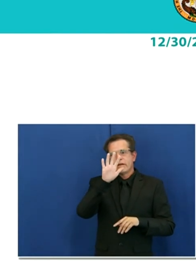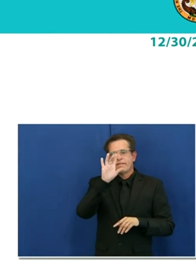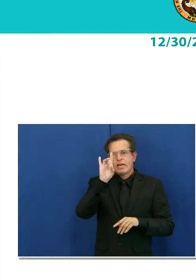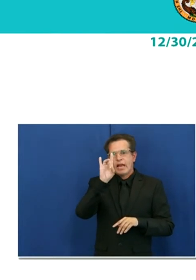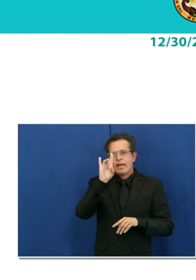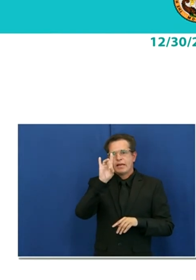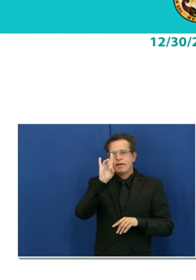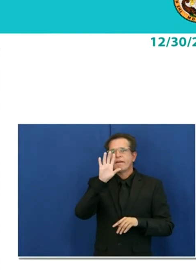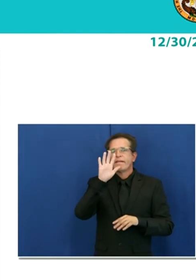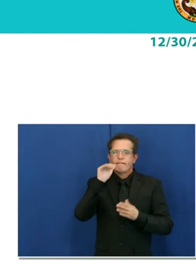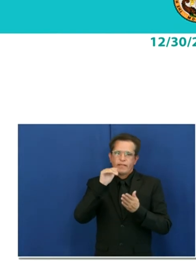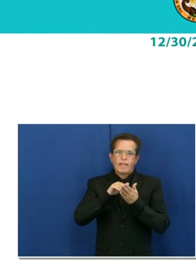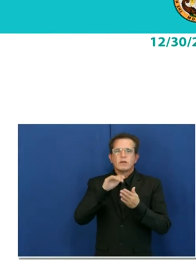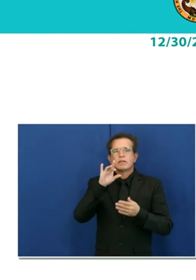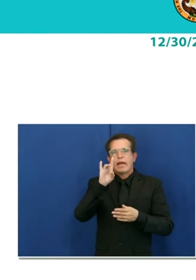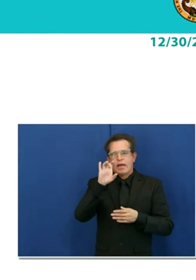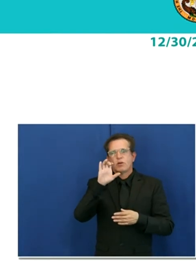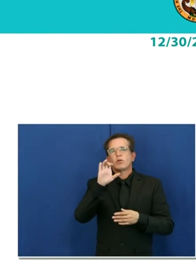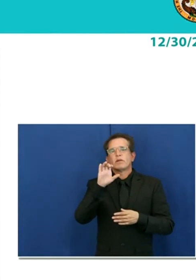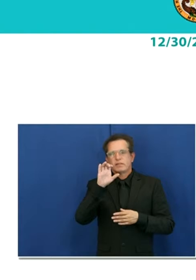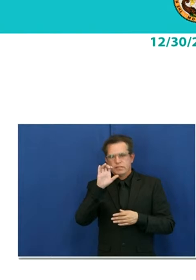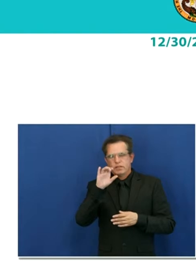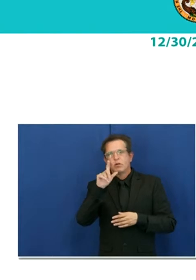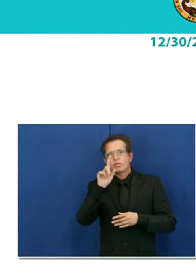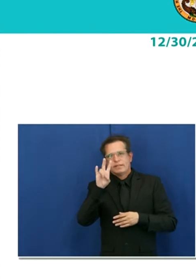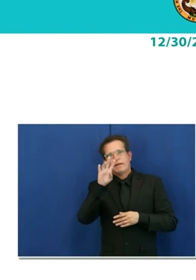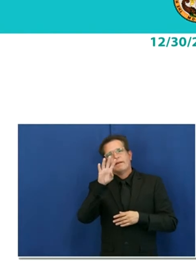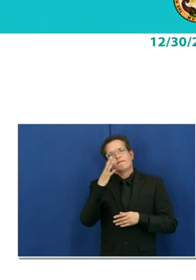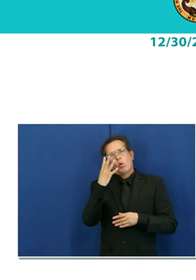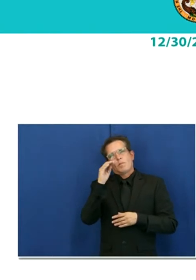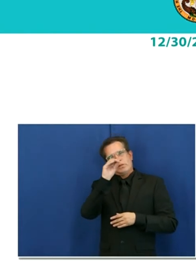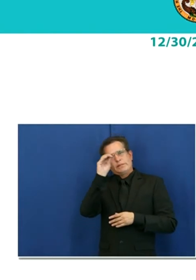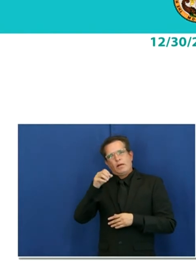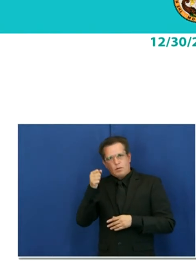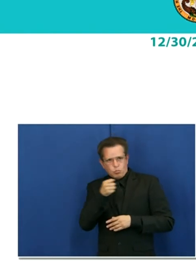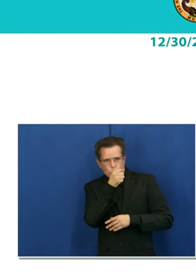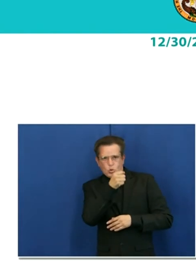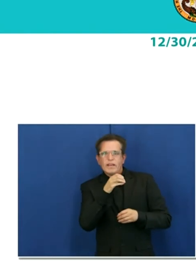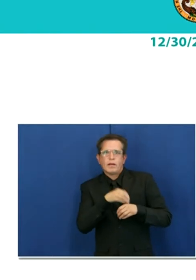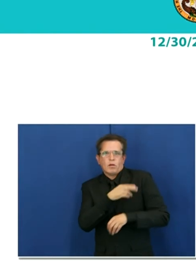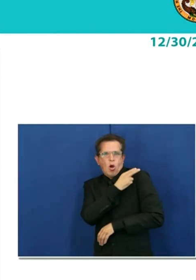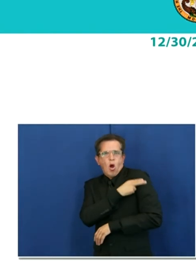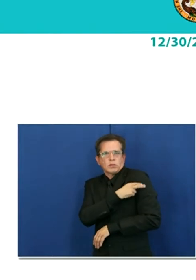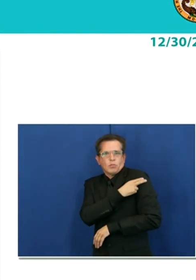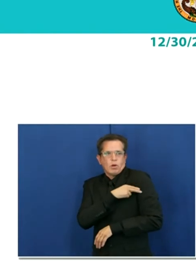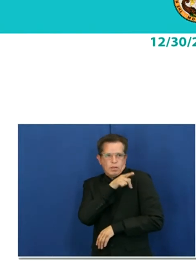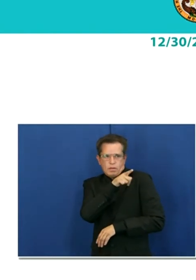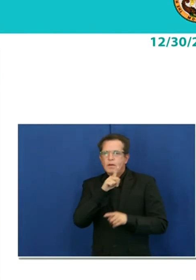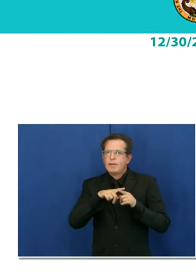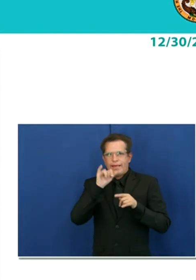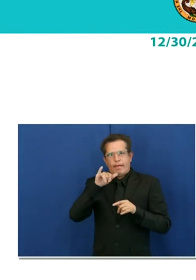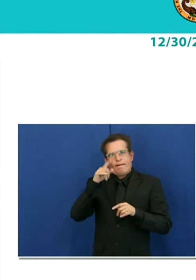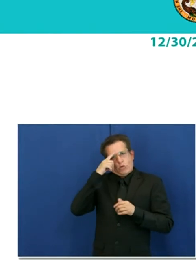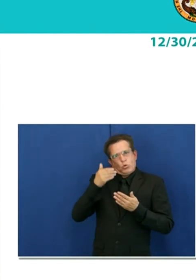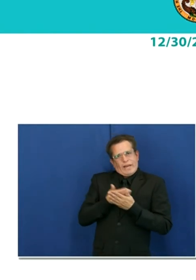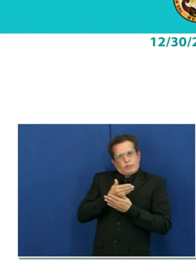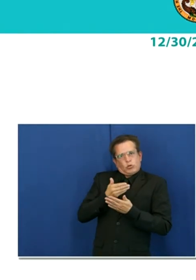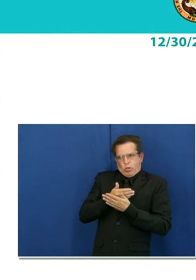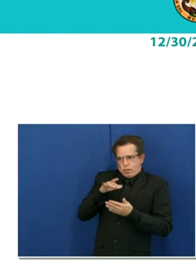5,826 cases, or 4%, as having been hospitalized, but I want to point out this is based on initial case investigations